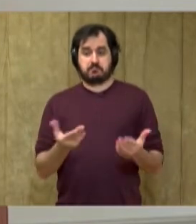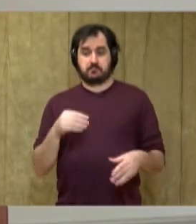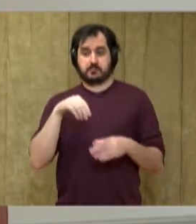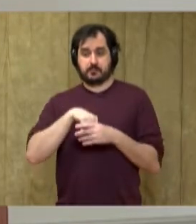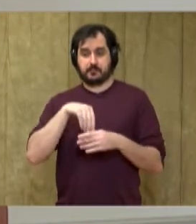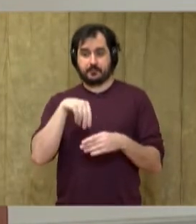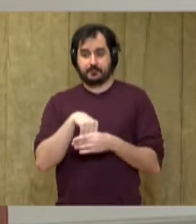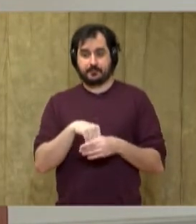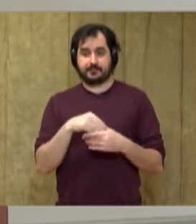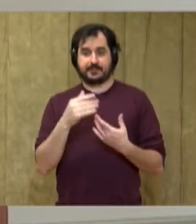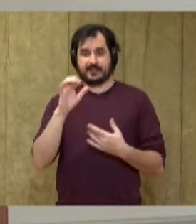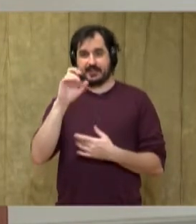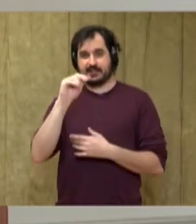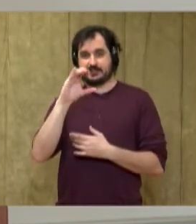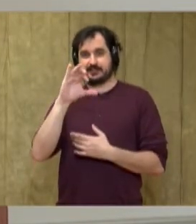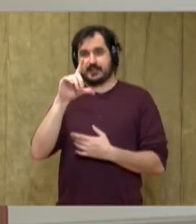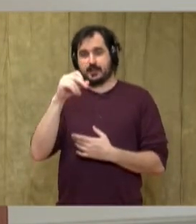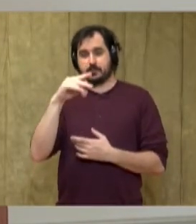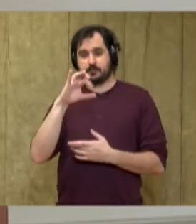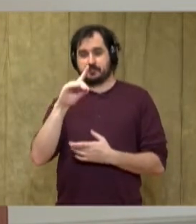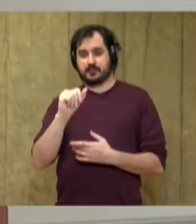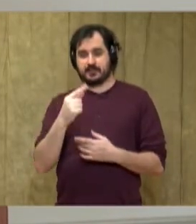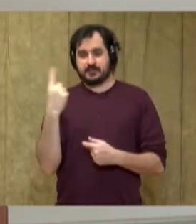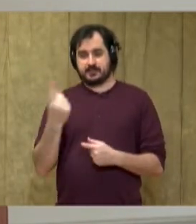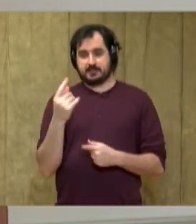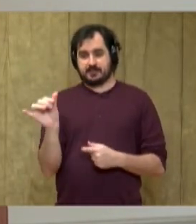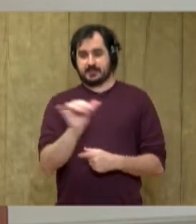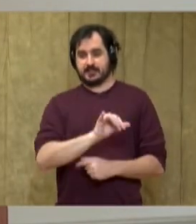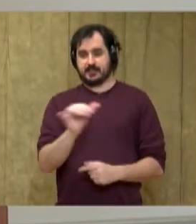like that. So let's look